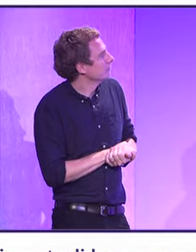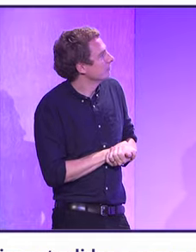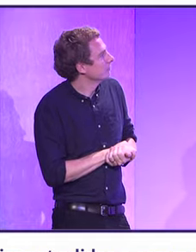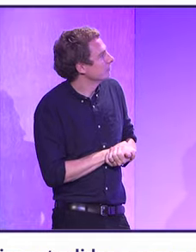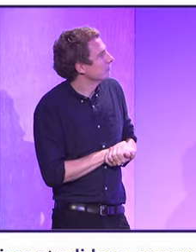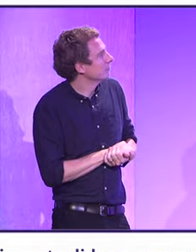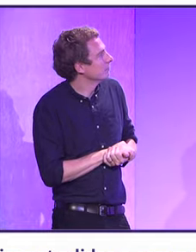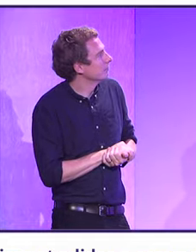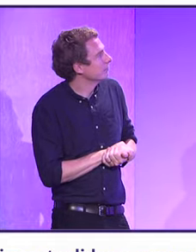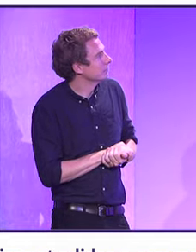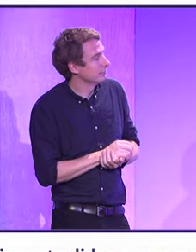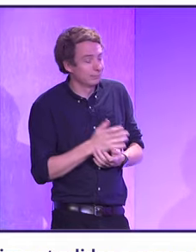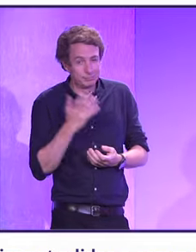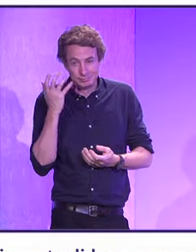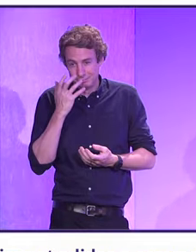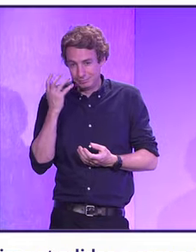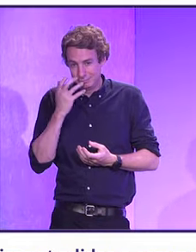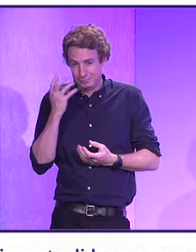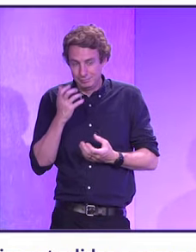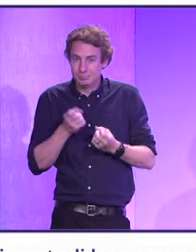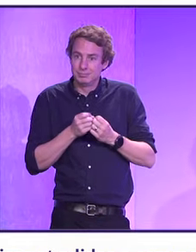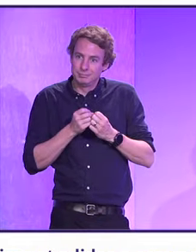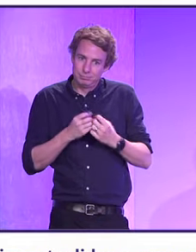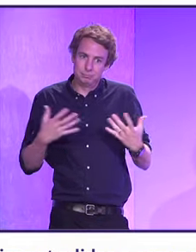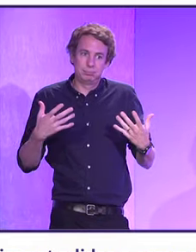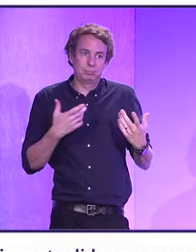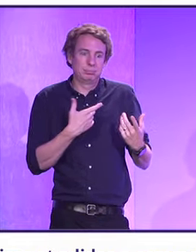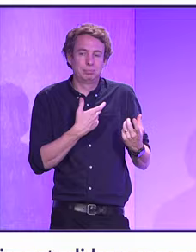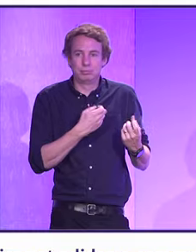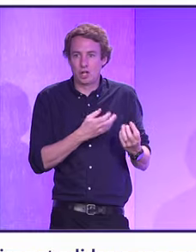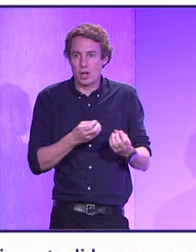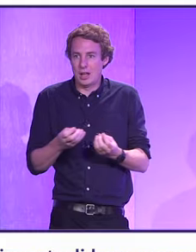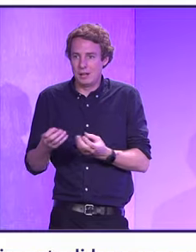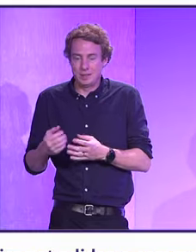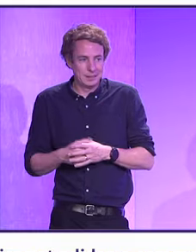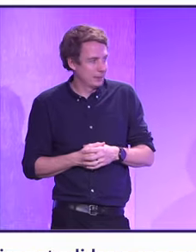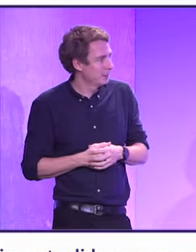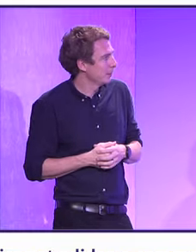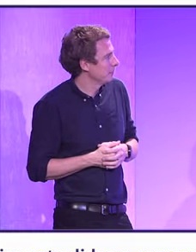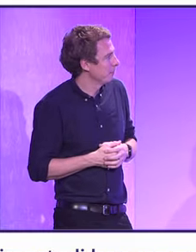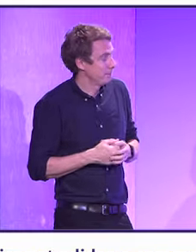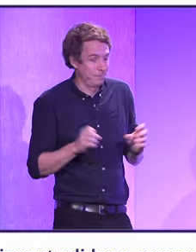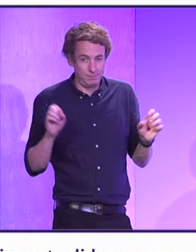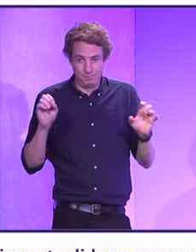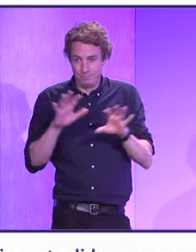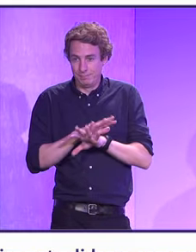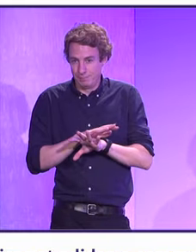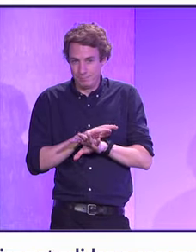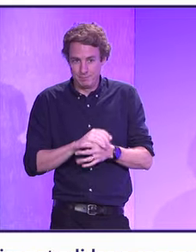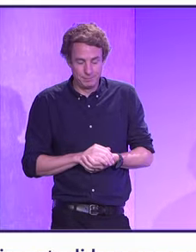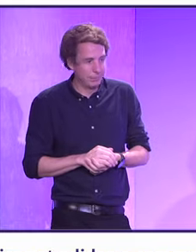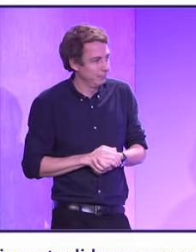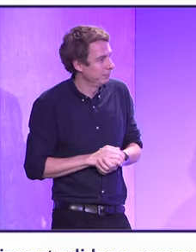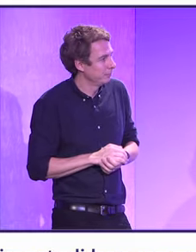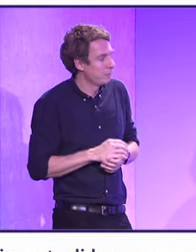you can see, we have a lot of services, so this is all the connections that we have. And what happens is,